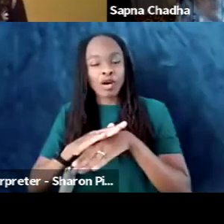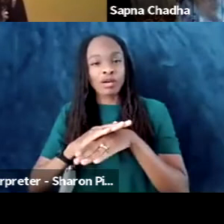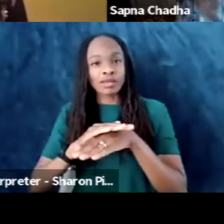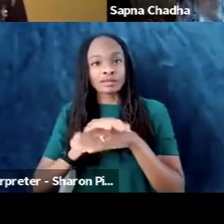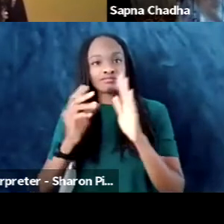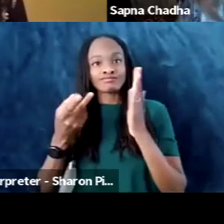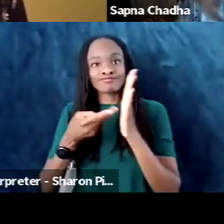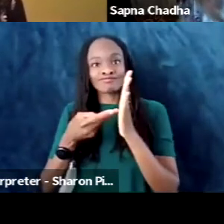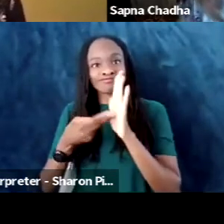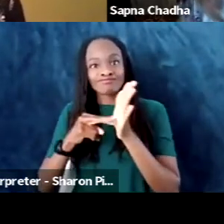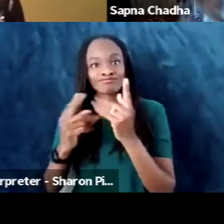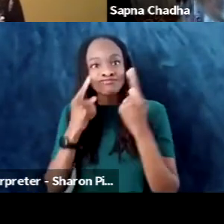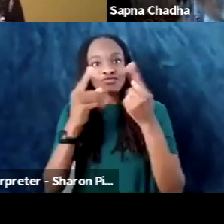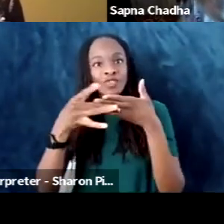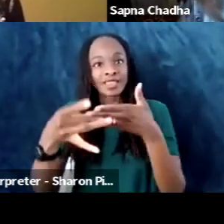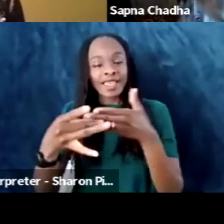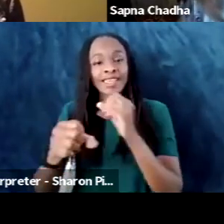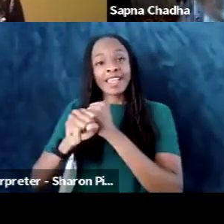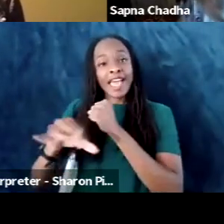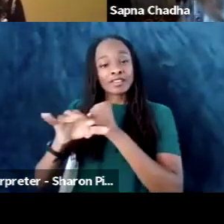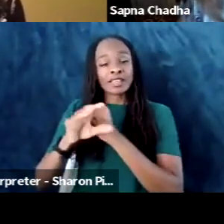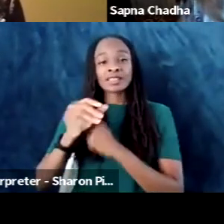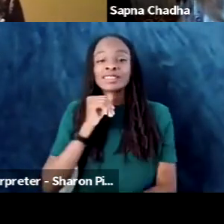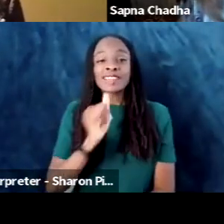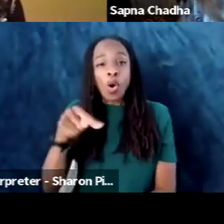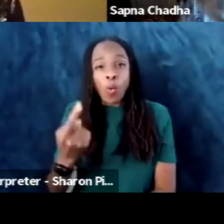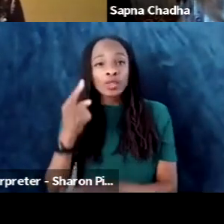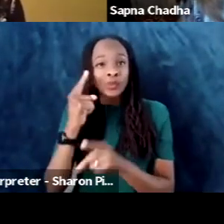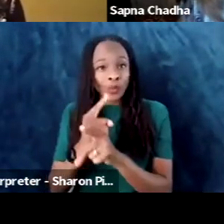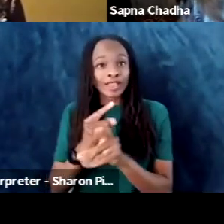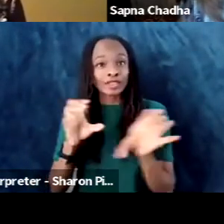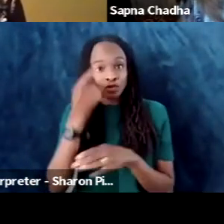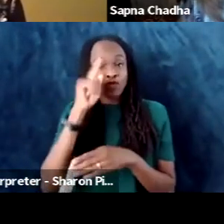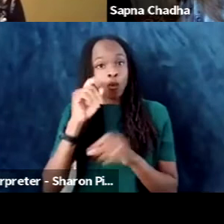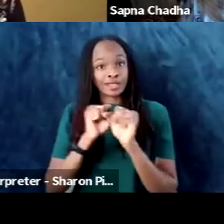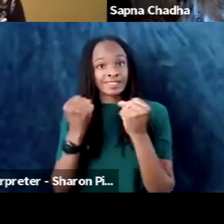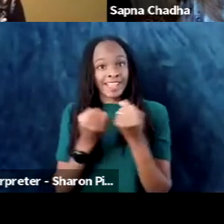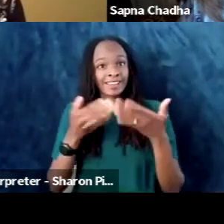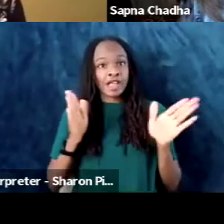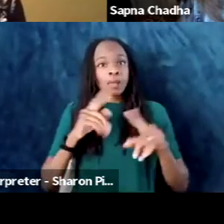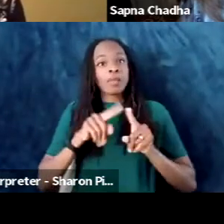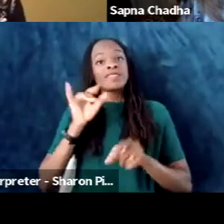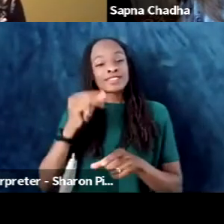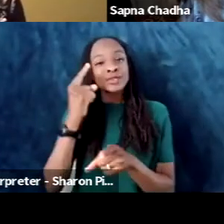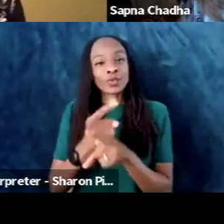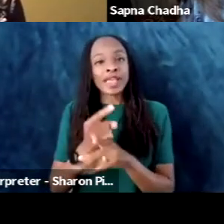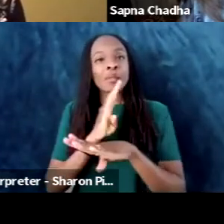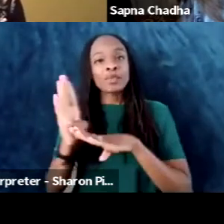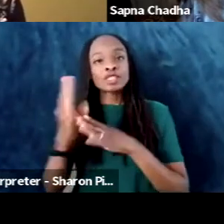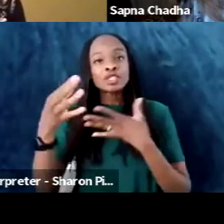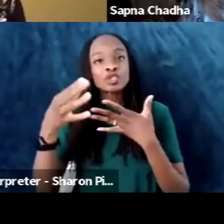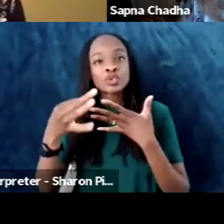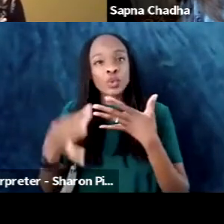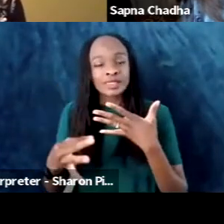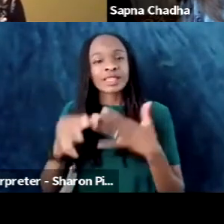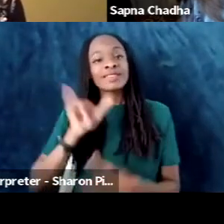advertising is not just the right thing to do for the society at large, but it's also the right business choice. And that's kind of been another reason why we